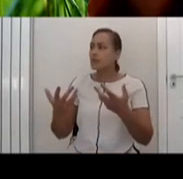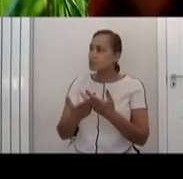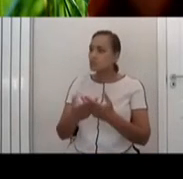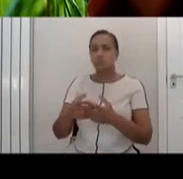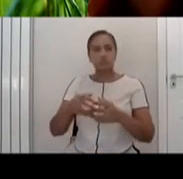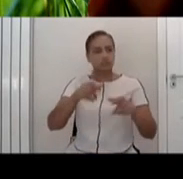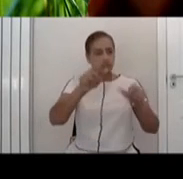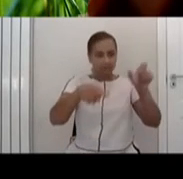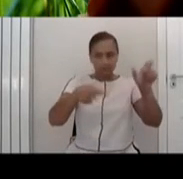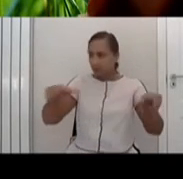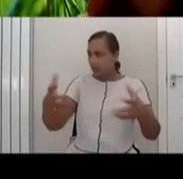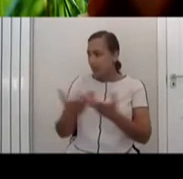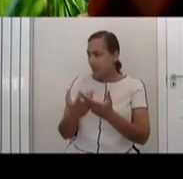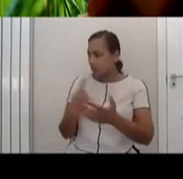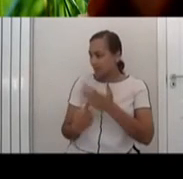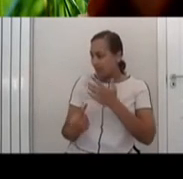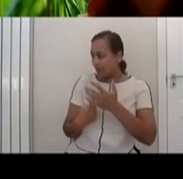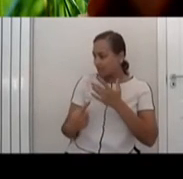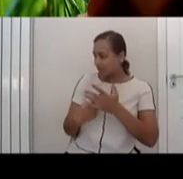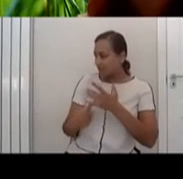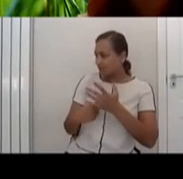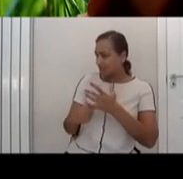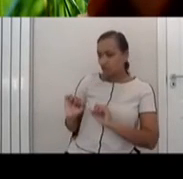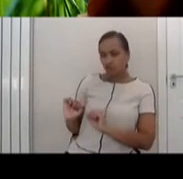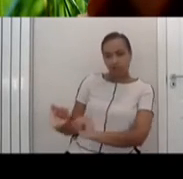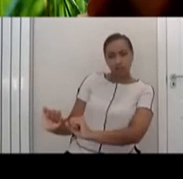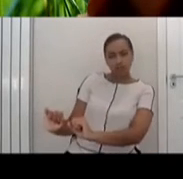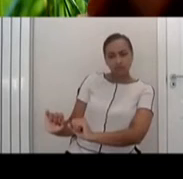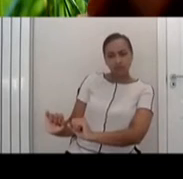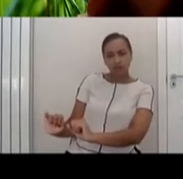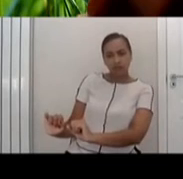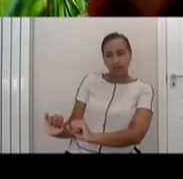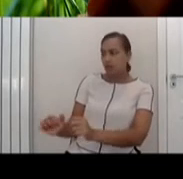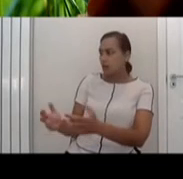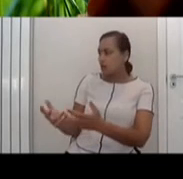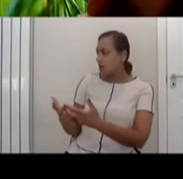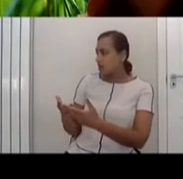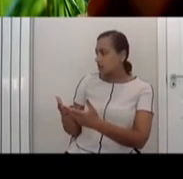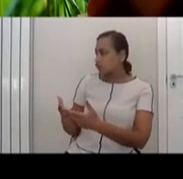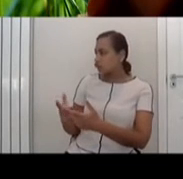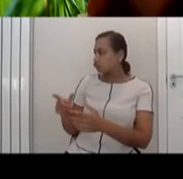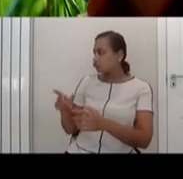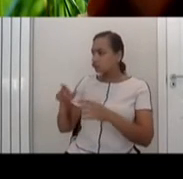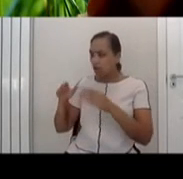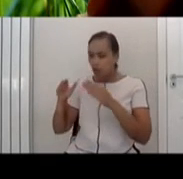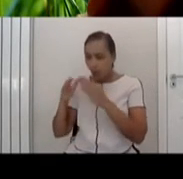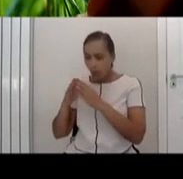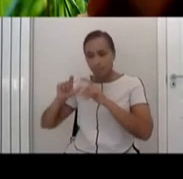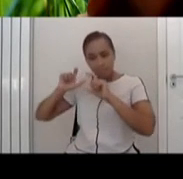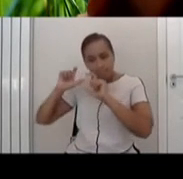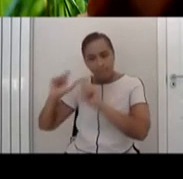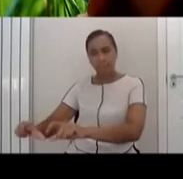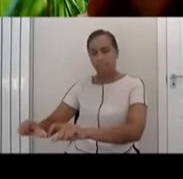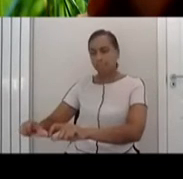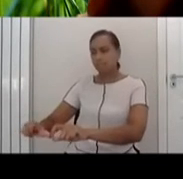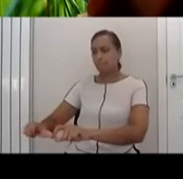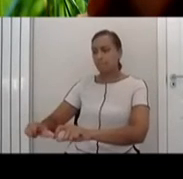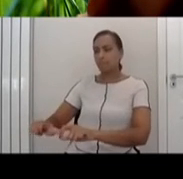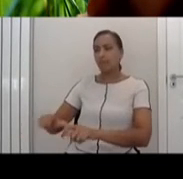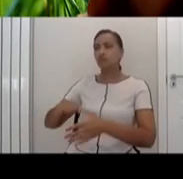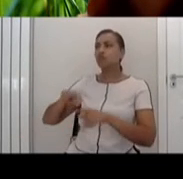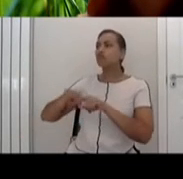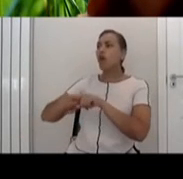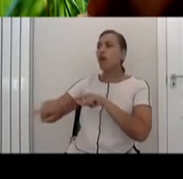able to self-isolate and sort of limit transmission that way.